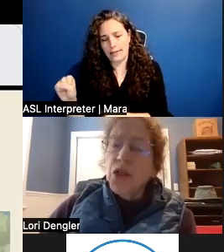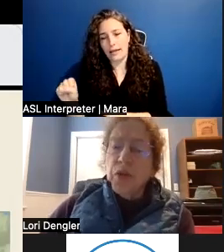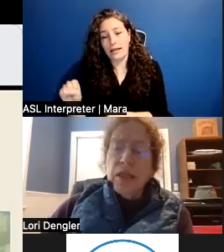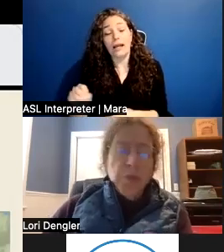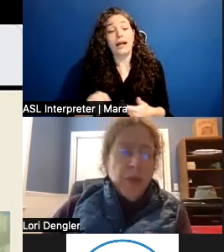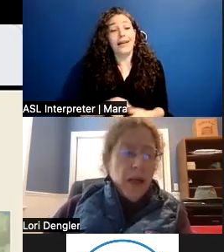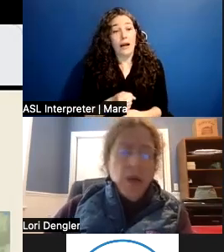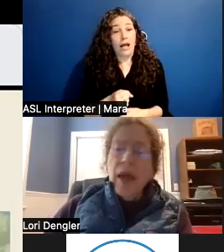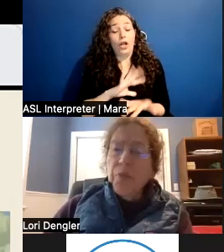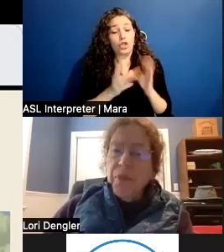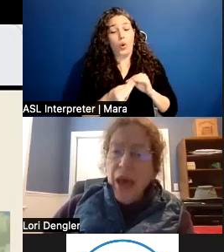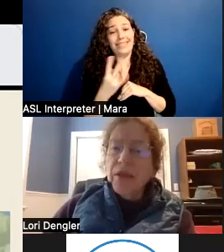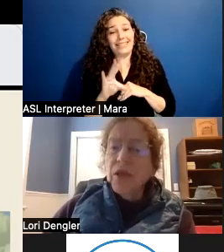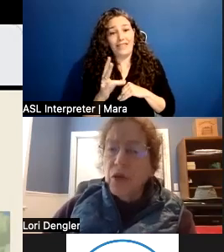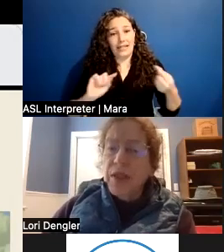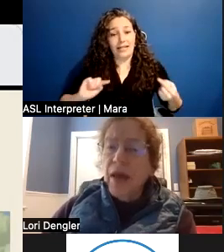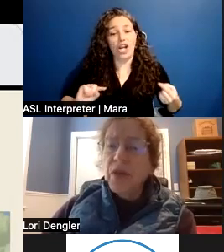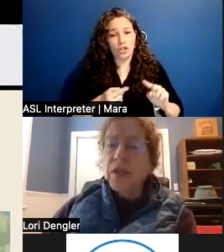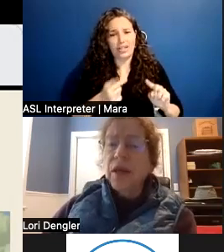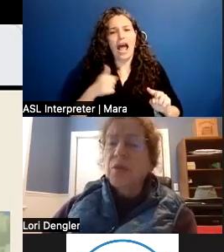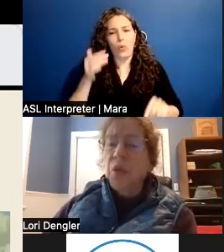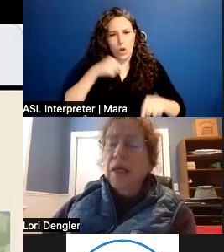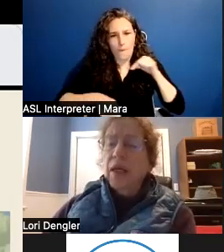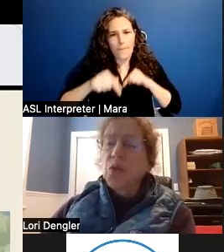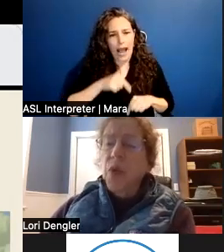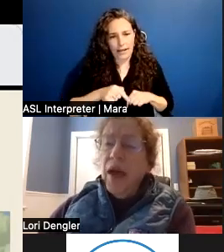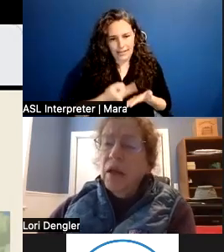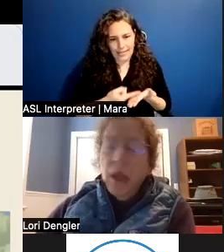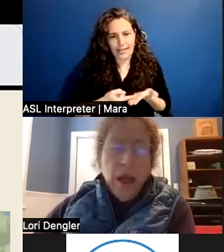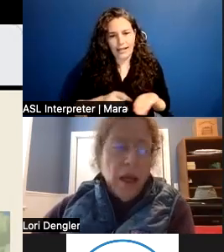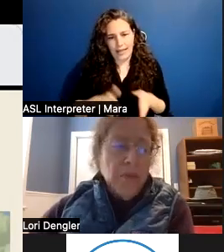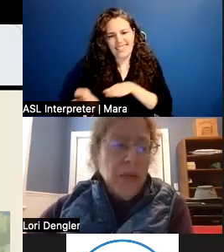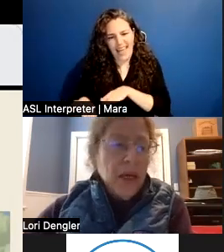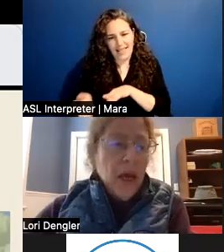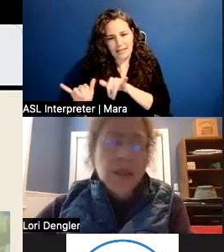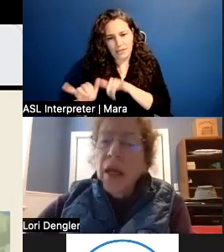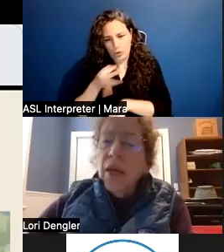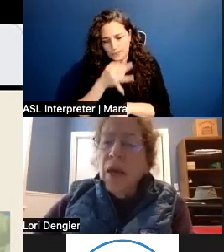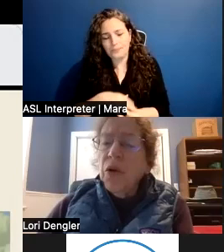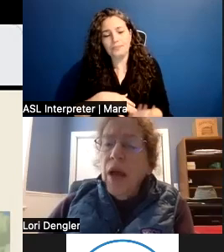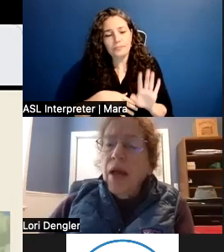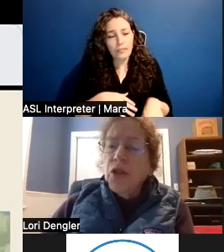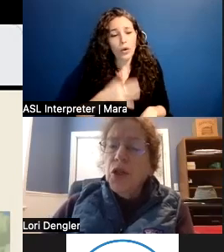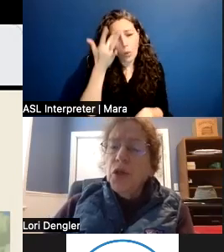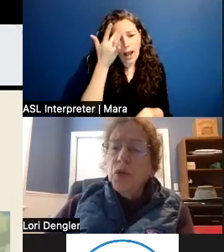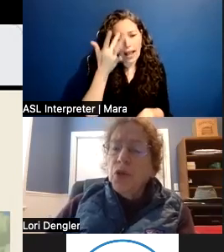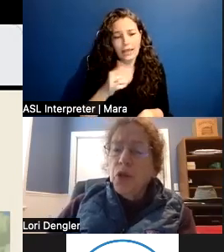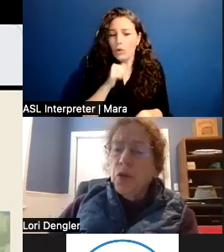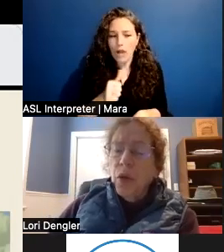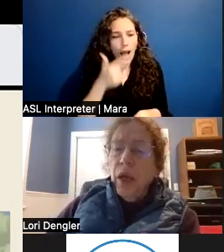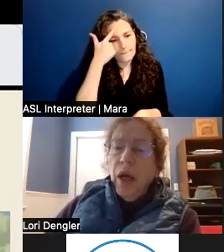17 injuries, but I'll get back to those deaths in a moment as well, because they were not